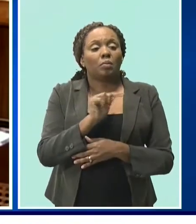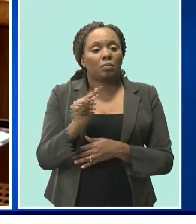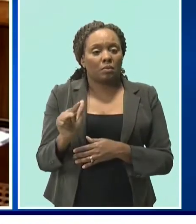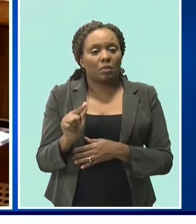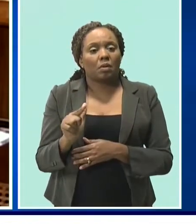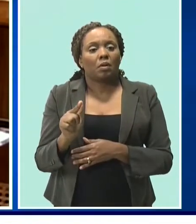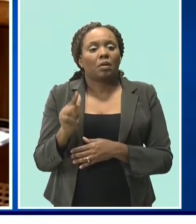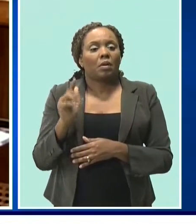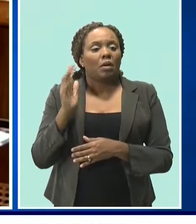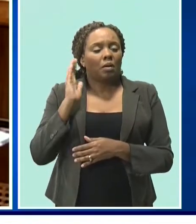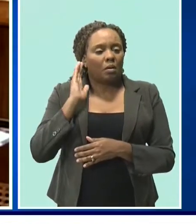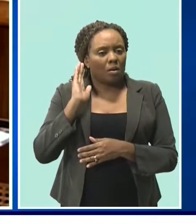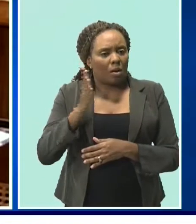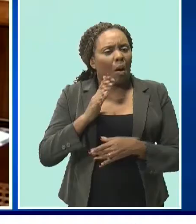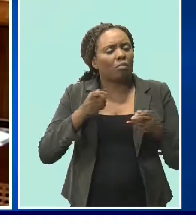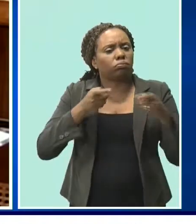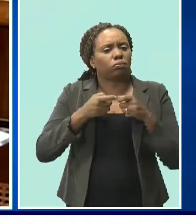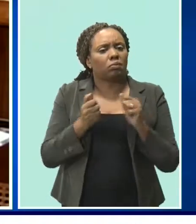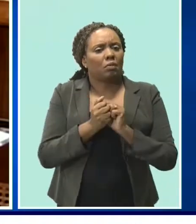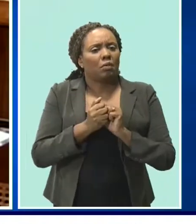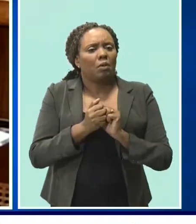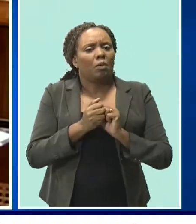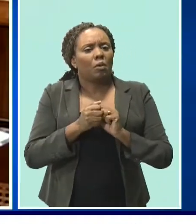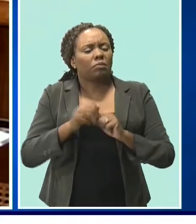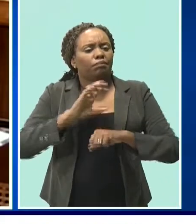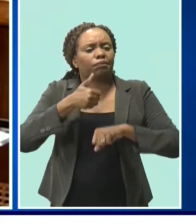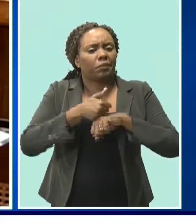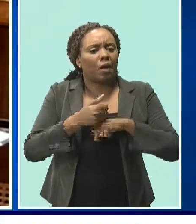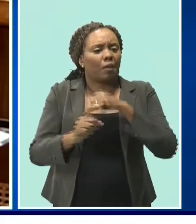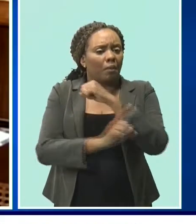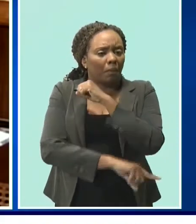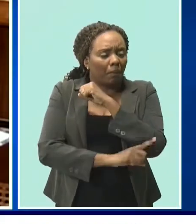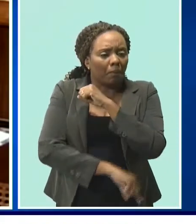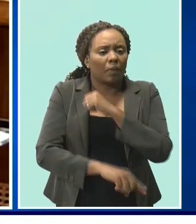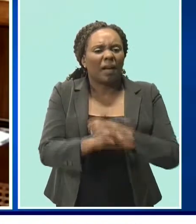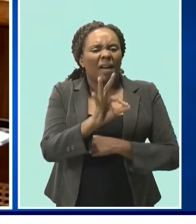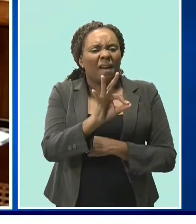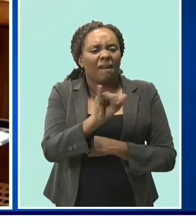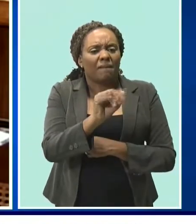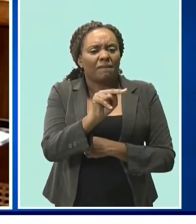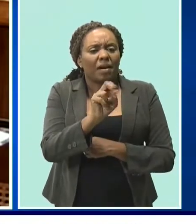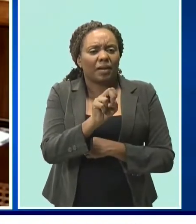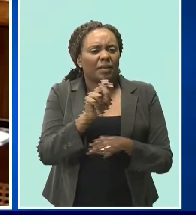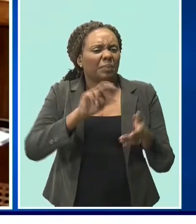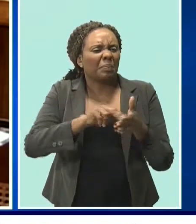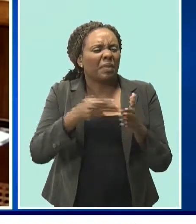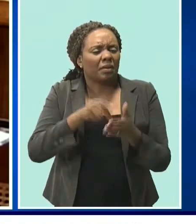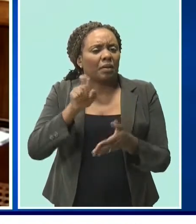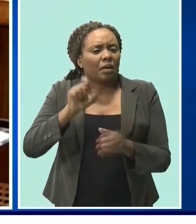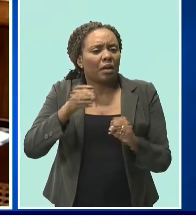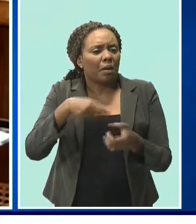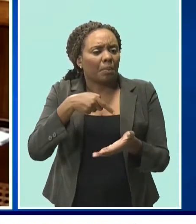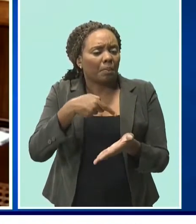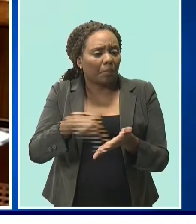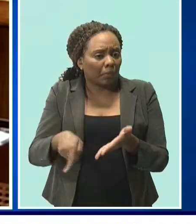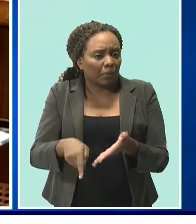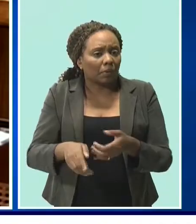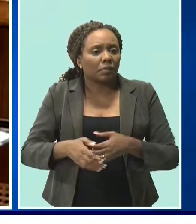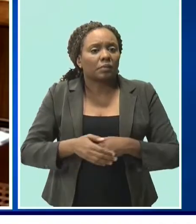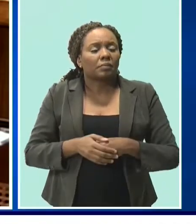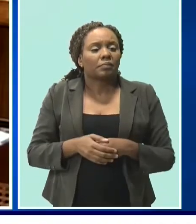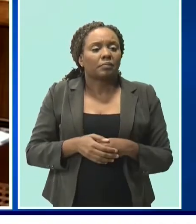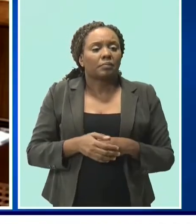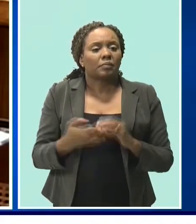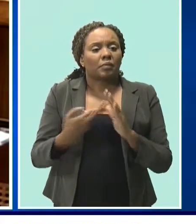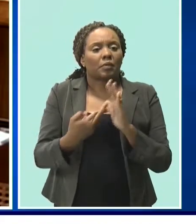and regulates those offences by imposing fines. The regulations actually bring in something called